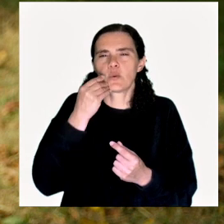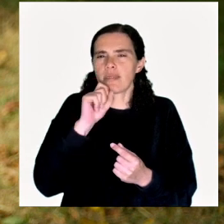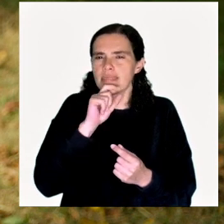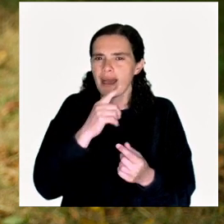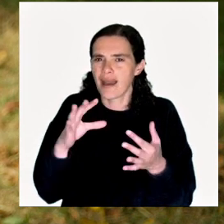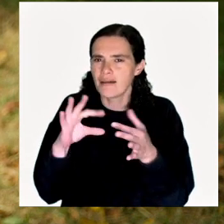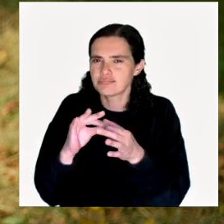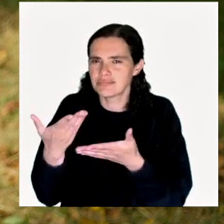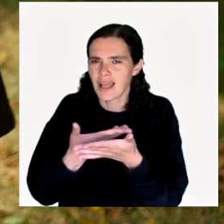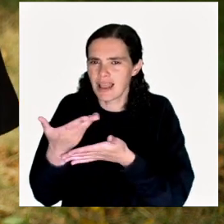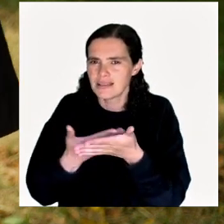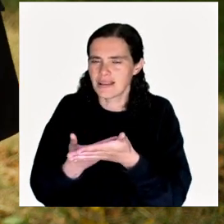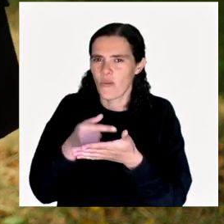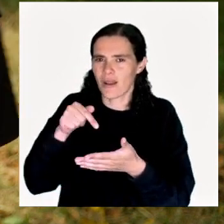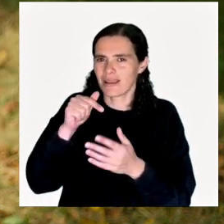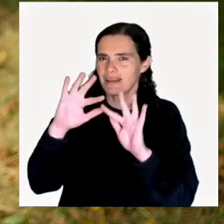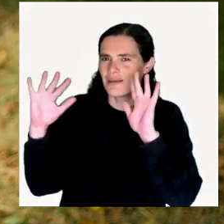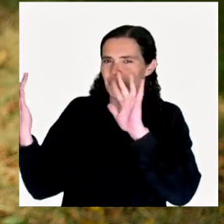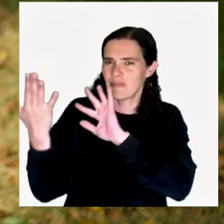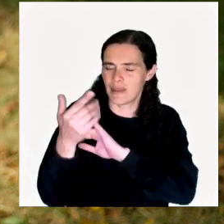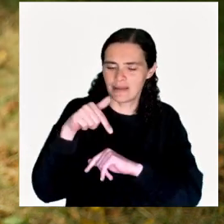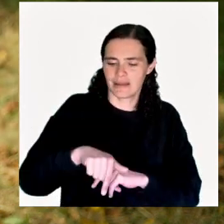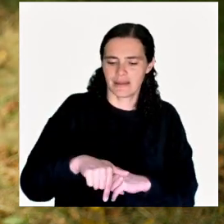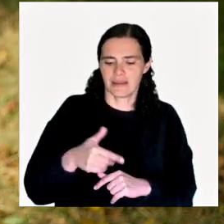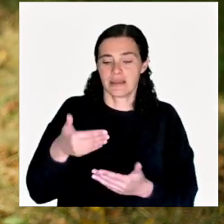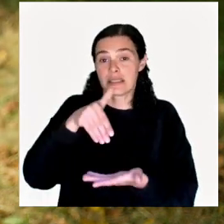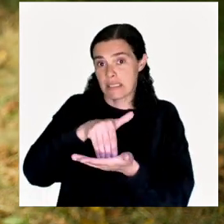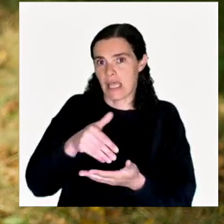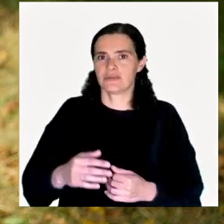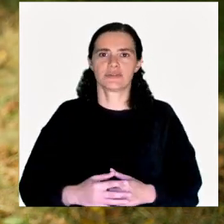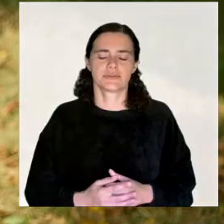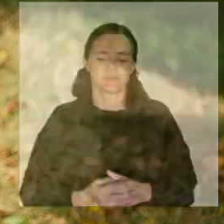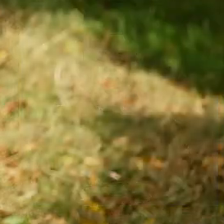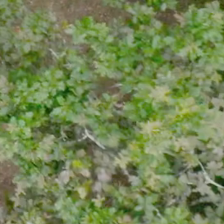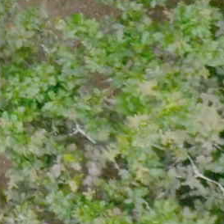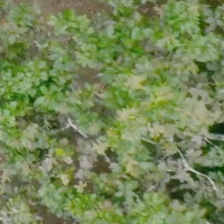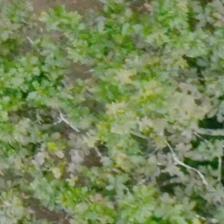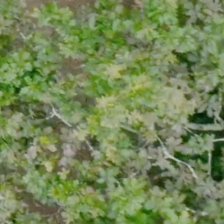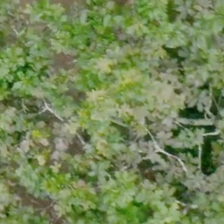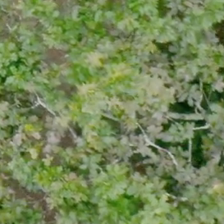resonate with the entire environment here at Serralves.